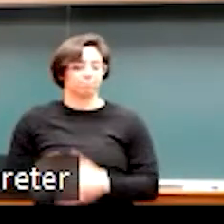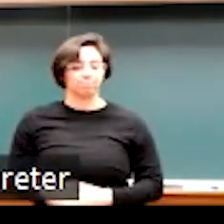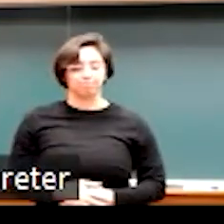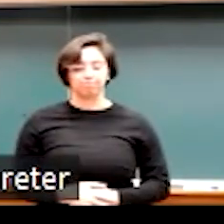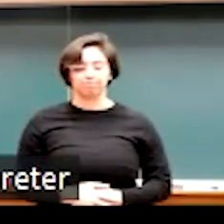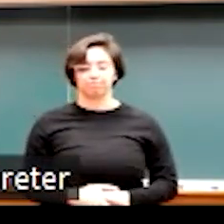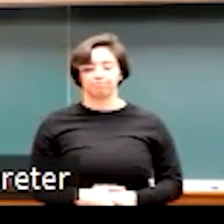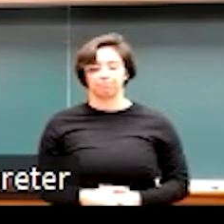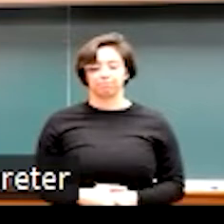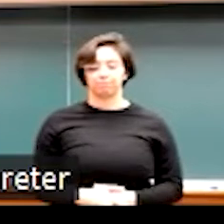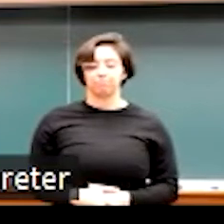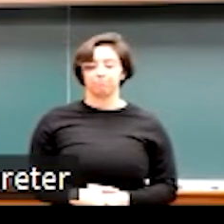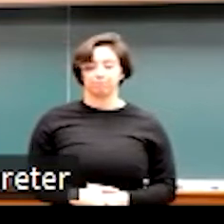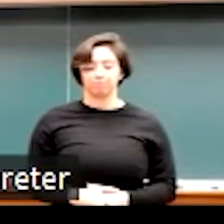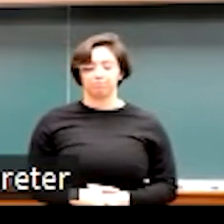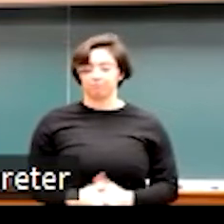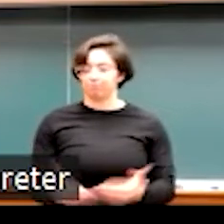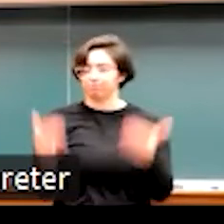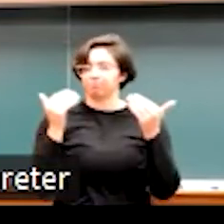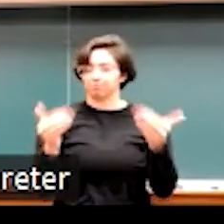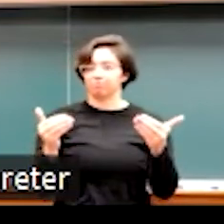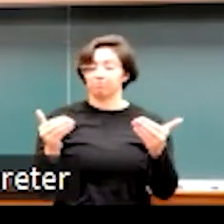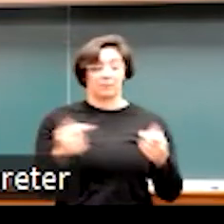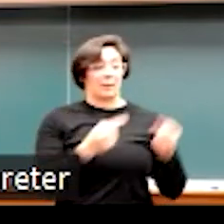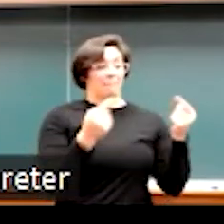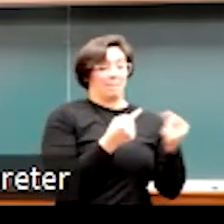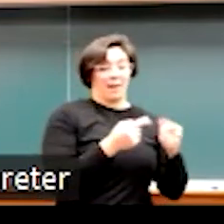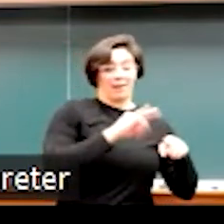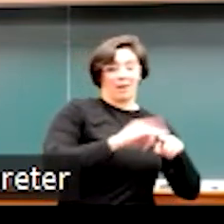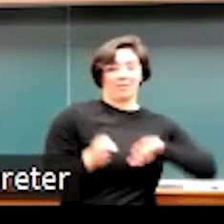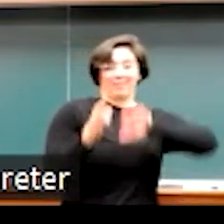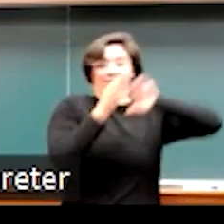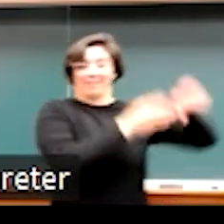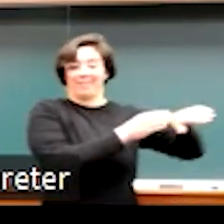right, we're moving on away from pain and tobacco for a second.